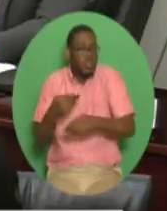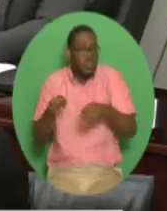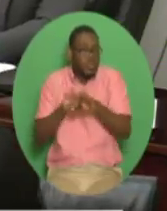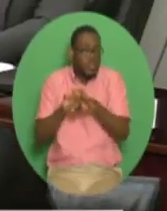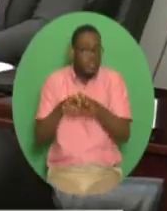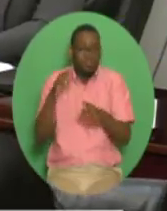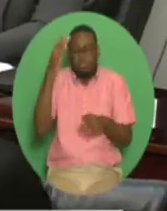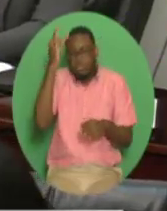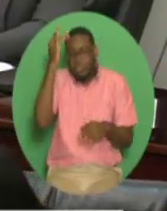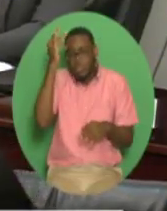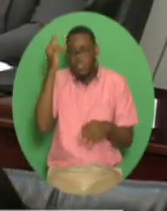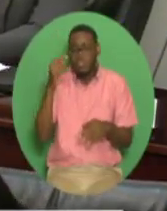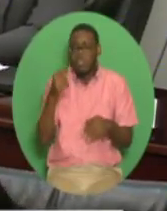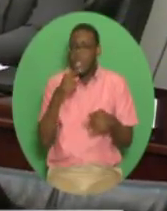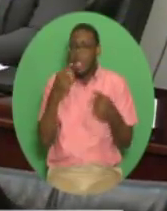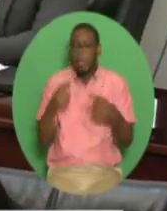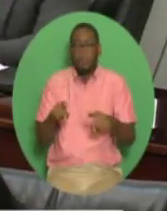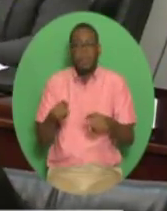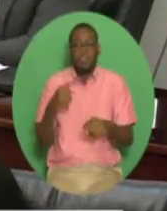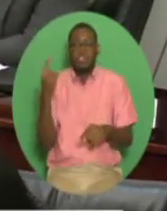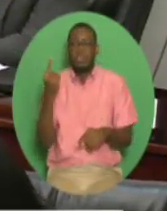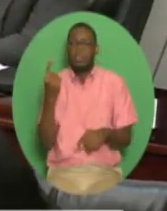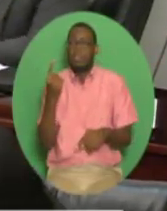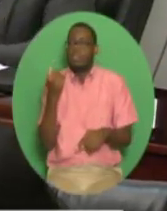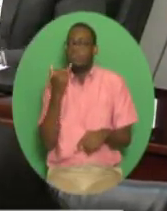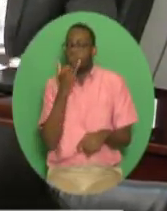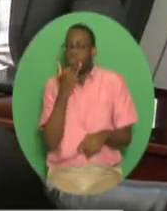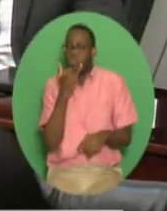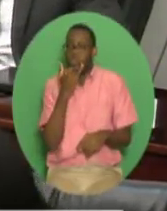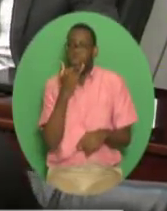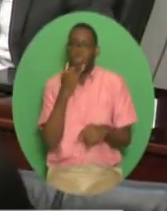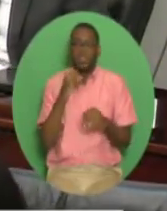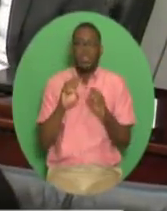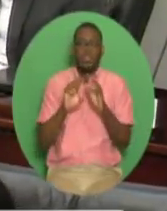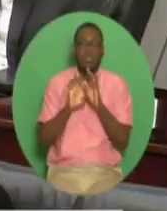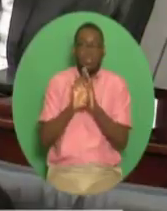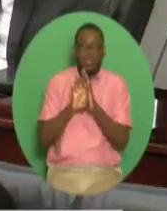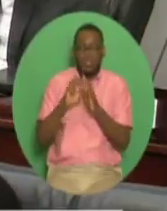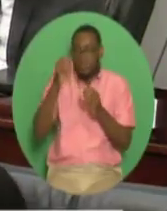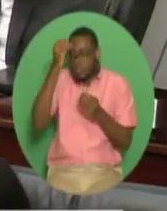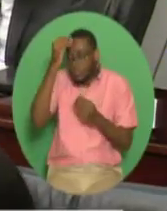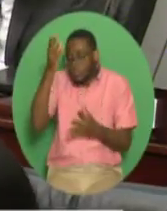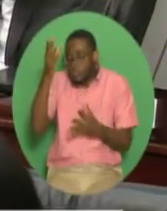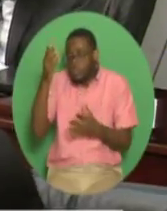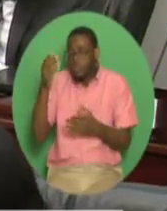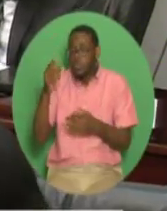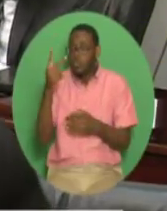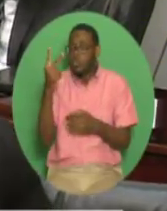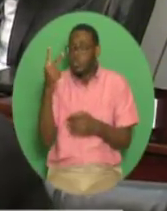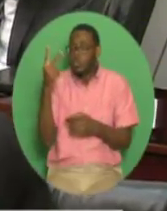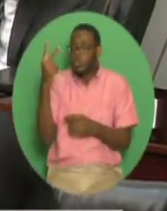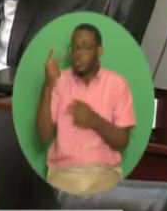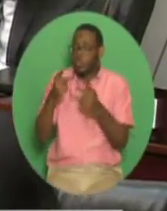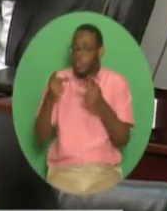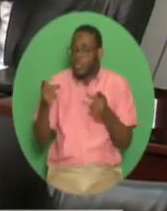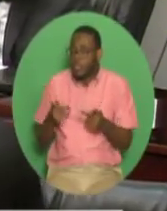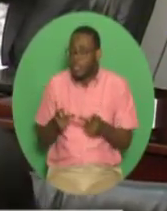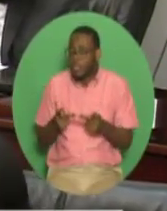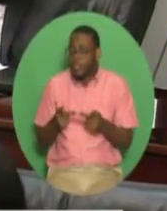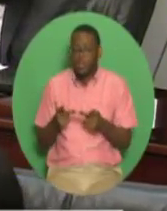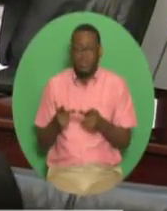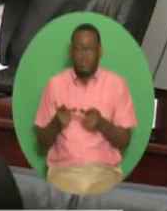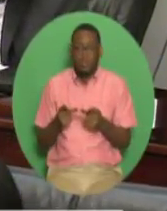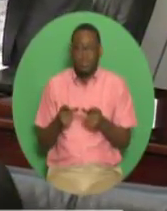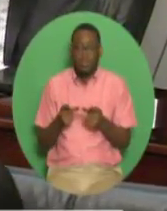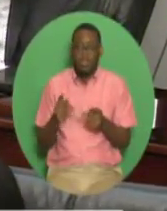unforeseen circumstances. Madam Speaker, just let me share with you. There are 2 areas that we have very little